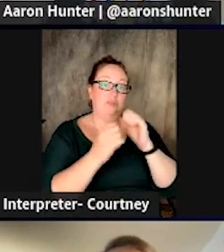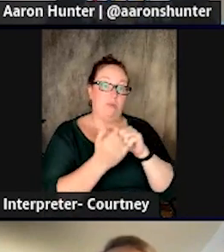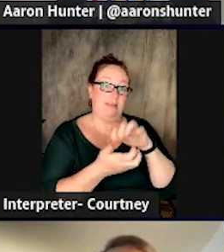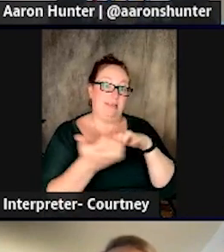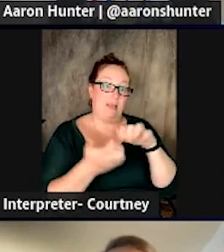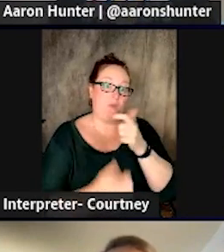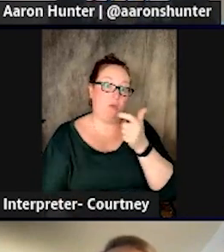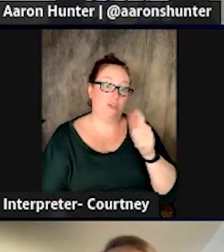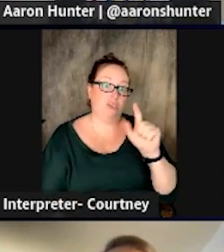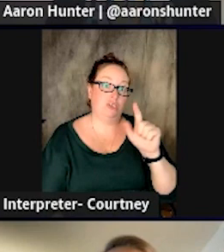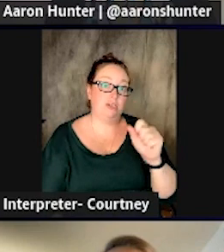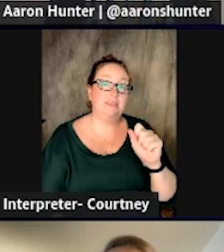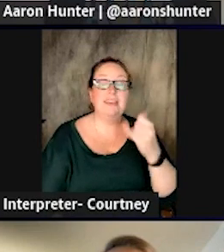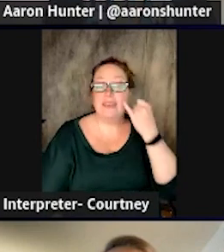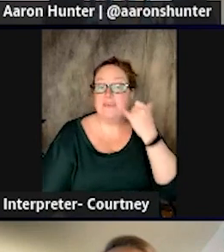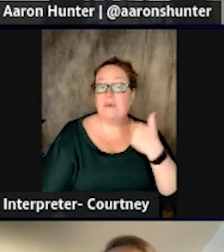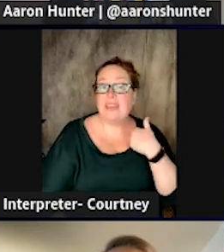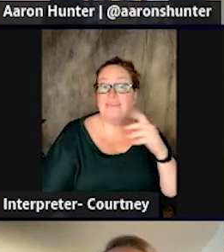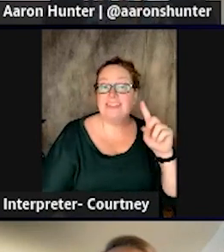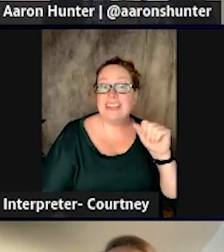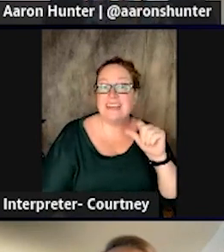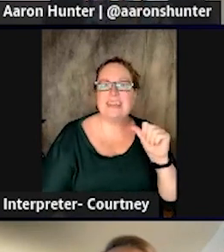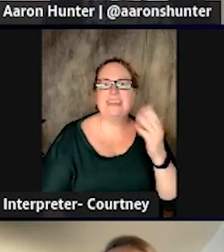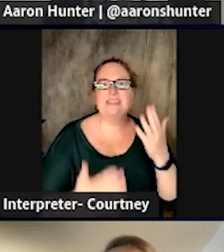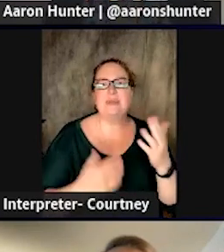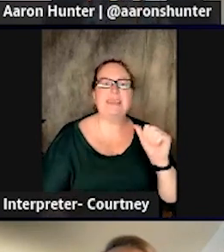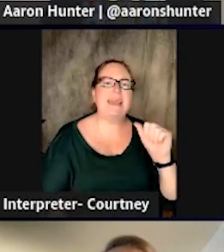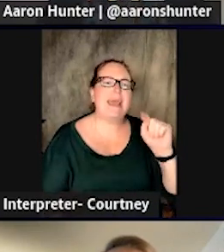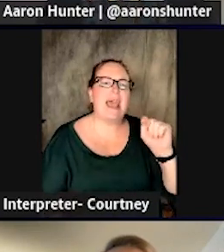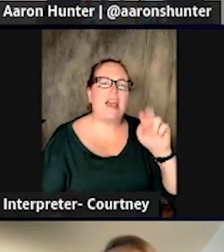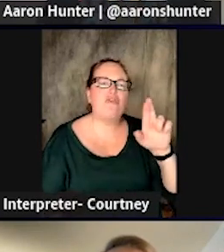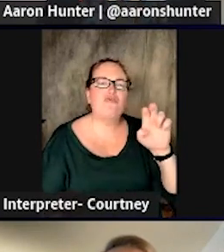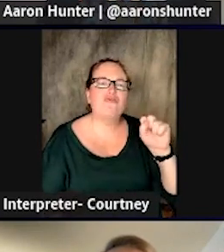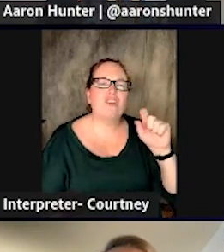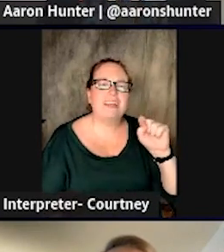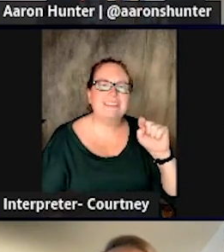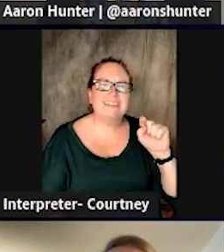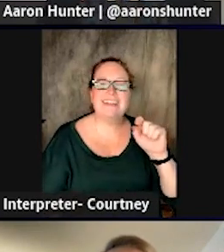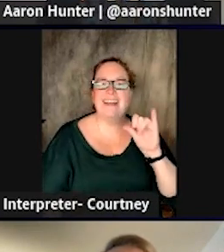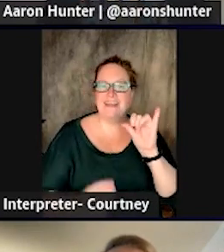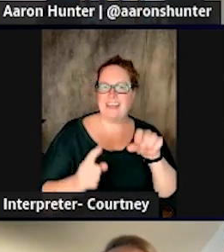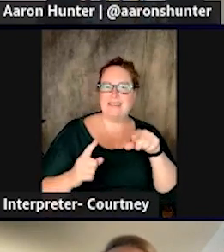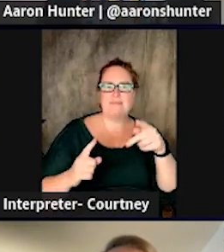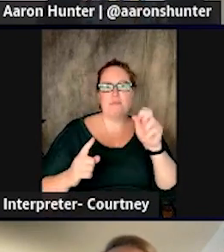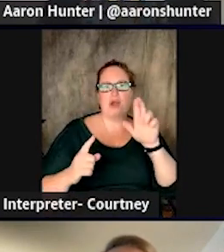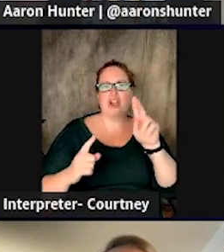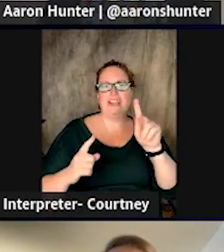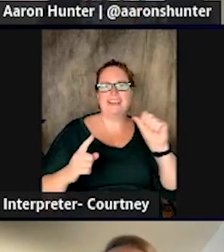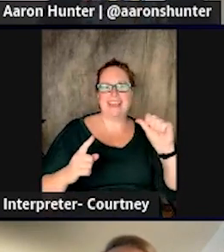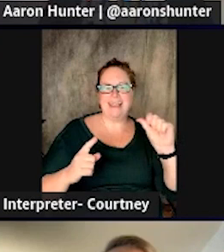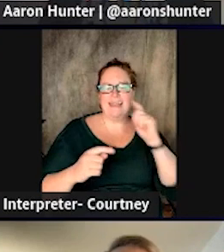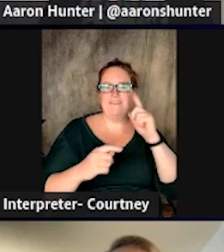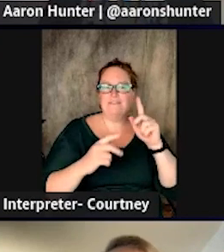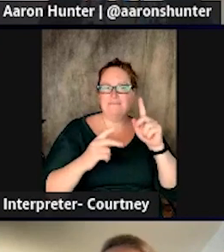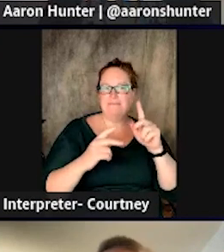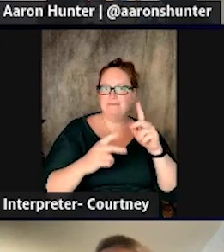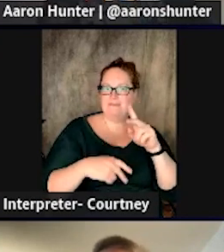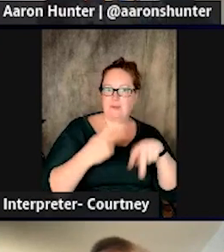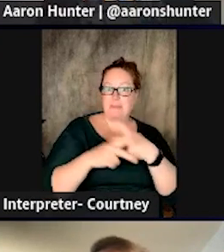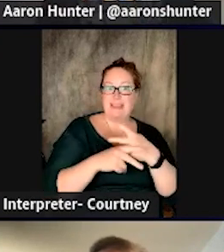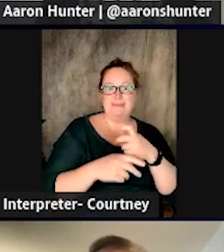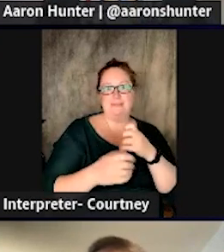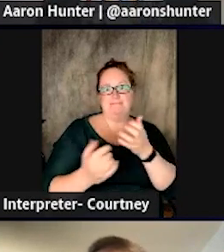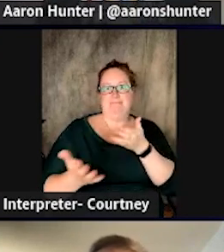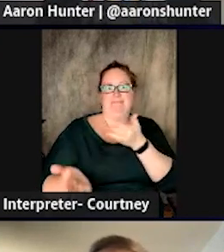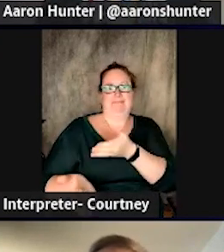have data that's maybe at rest? And that's kind of where you're going with this, with like this Parquet format sitting in Amazon S3. And there's the